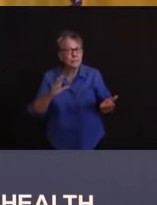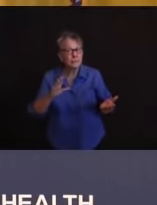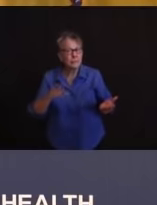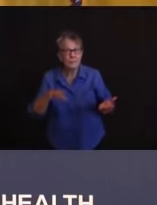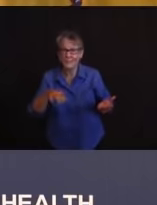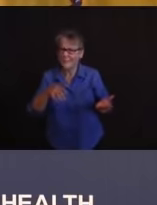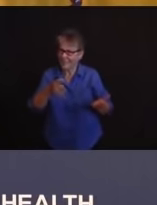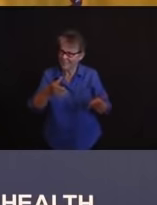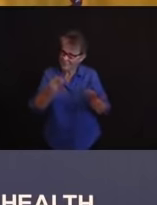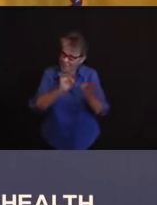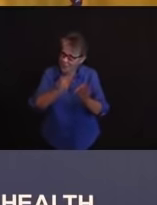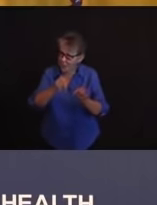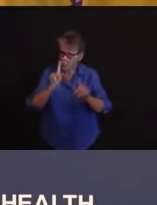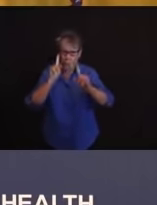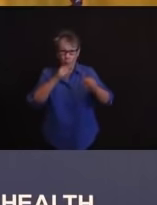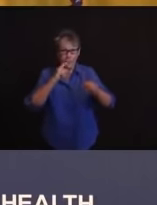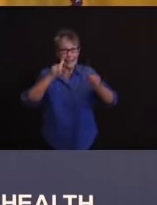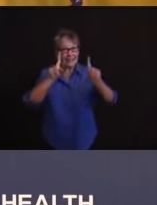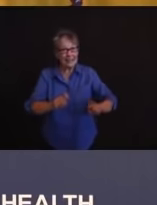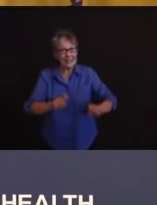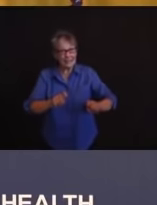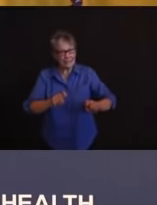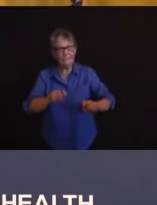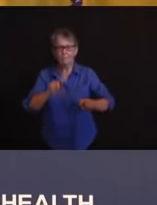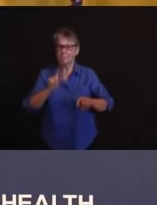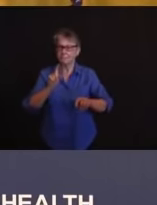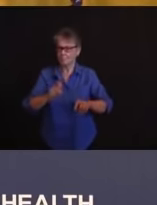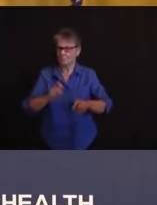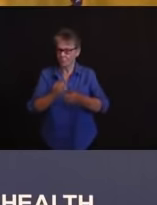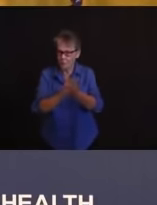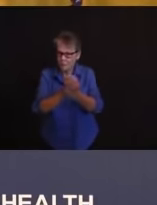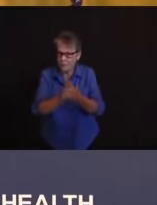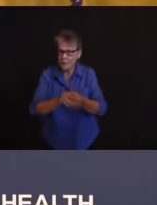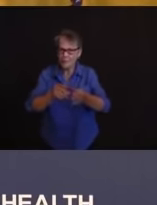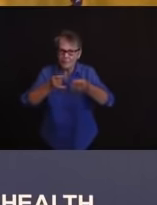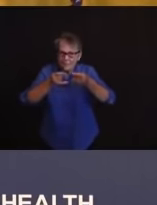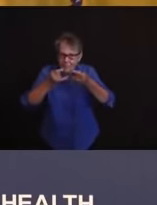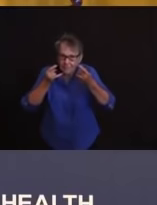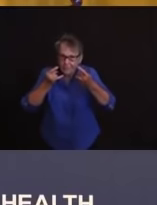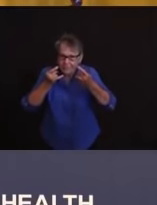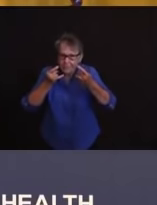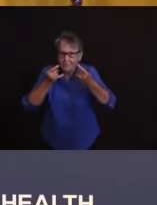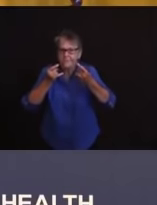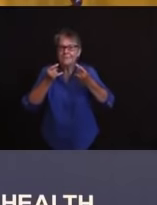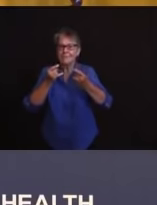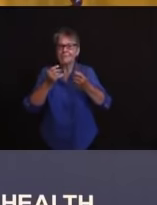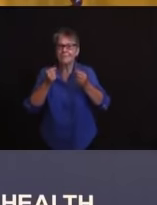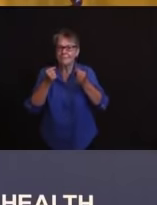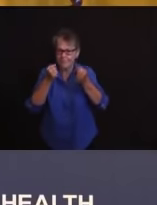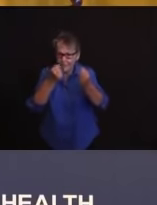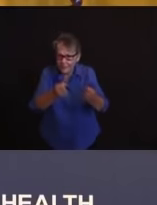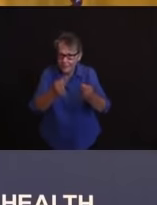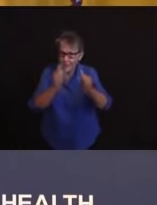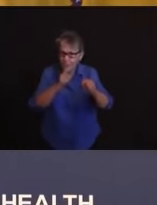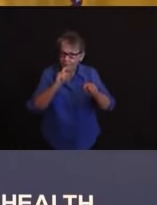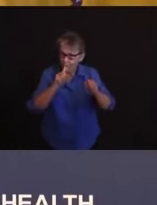I'm leaving aside obviously the vulnerable populations, the essential workers, the healthcare workers, et